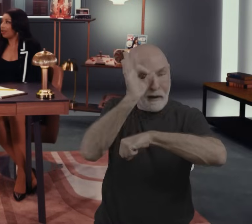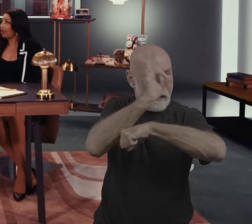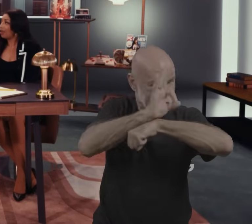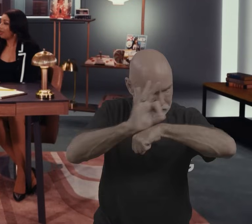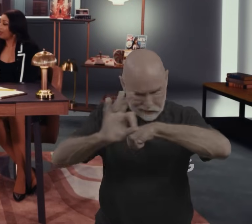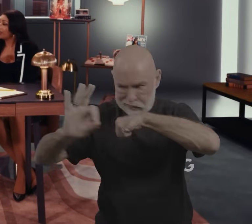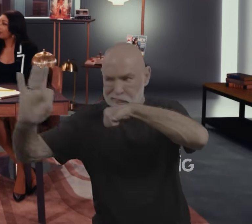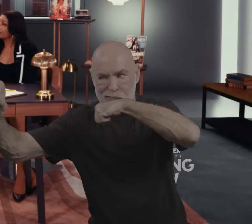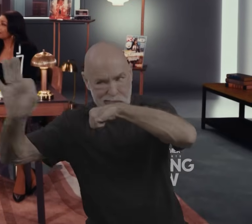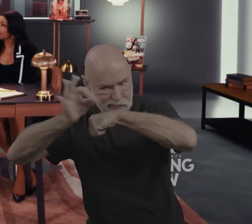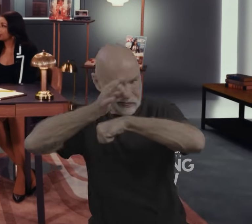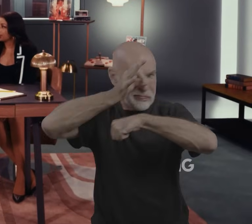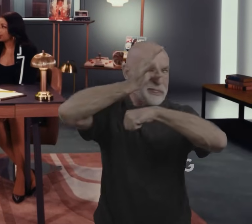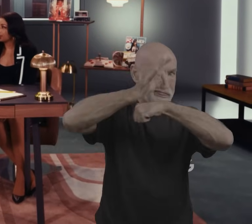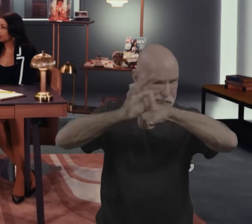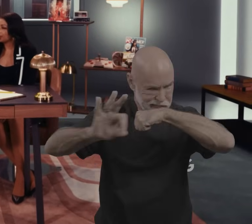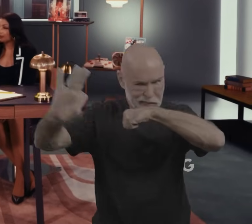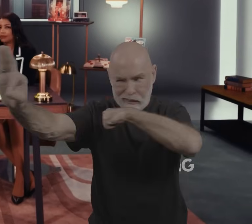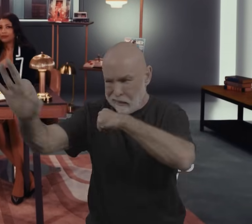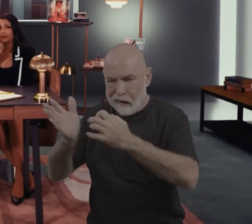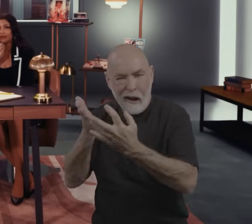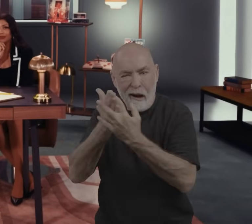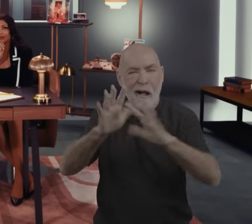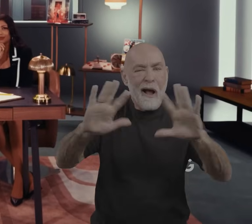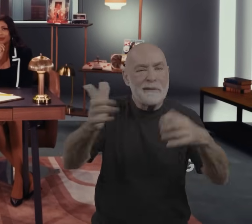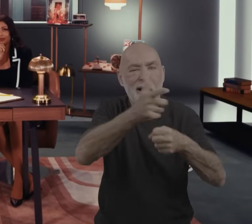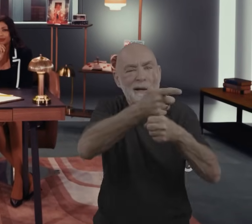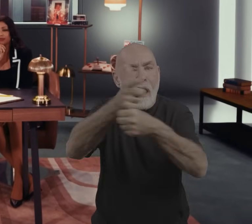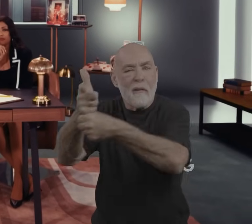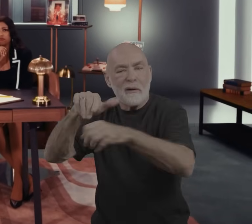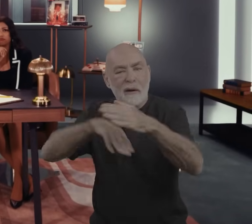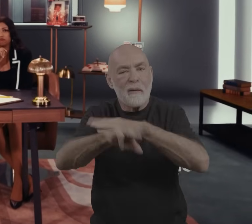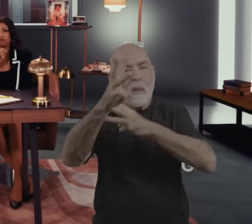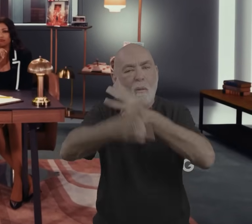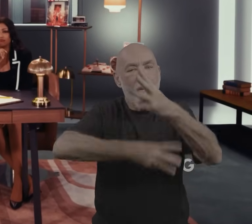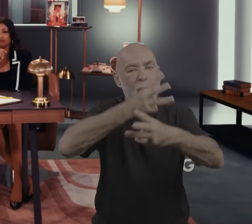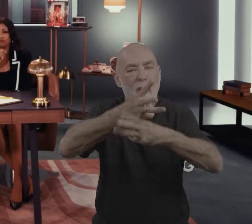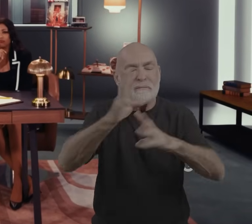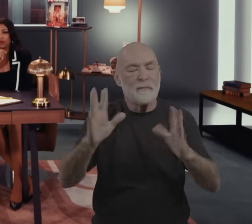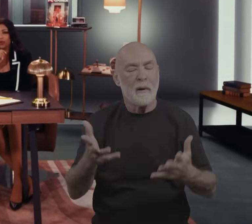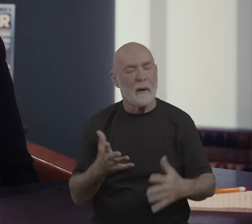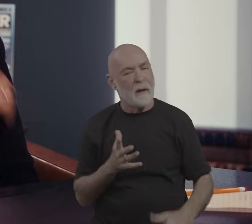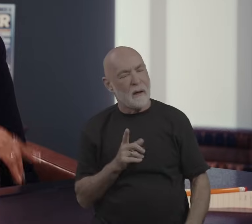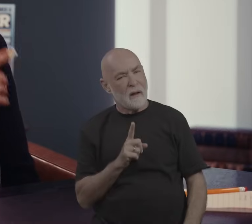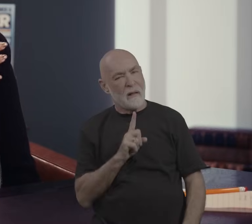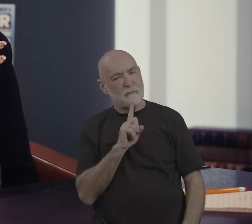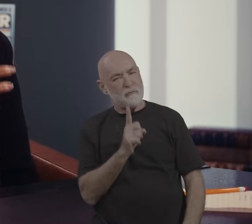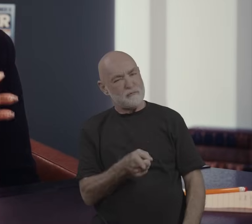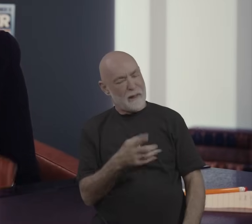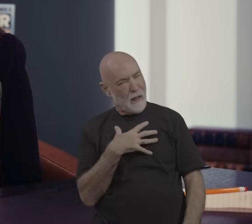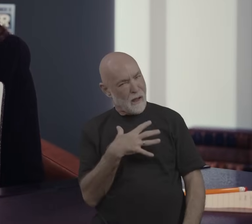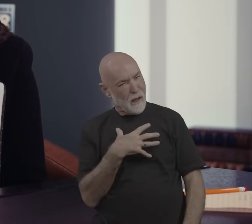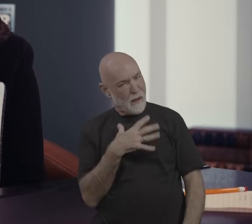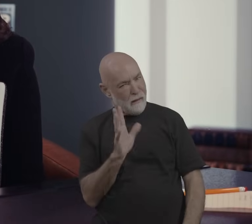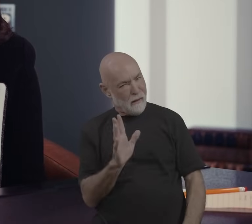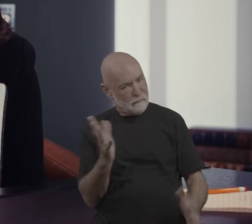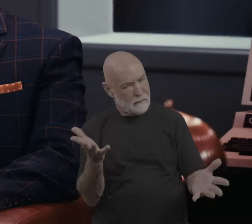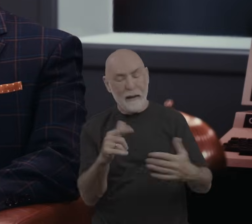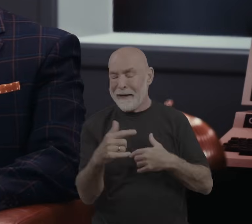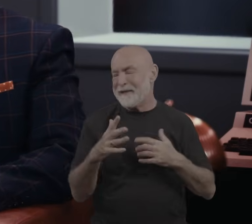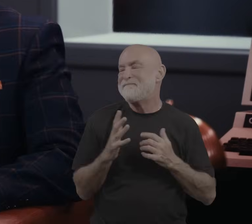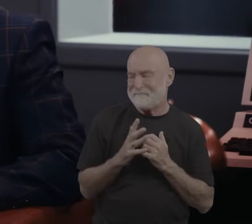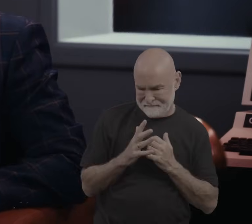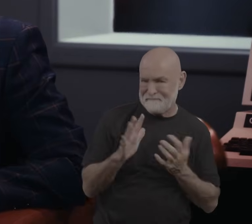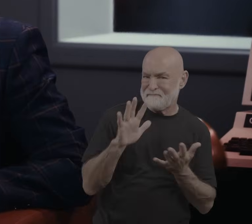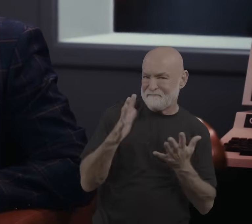invented is capable of tracking my steps and hacking into any camera system on the planet instantly? Okay, that's actually really amazing,